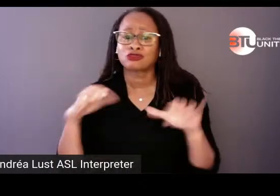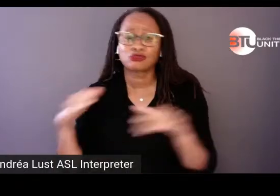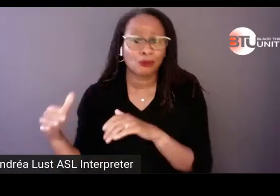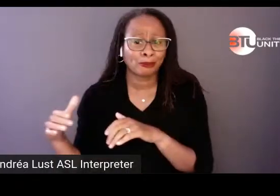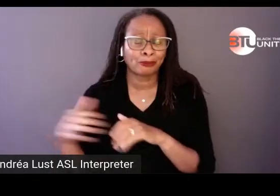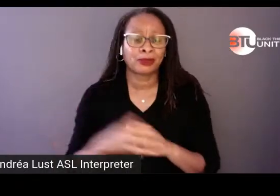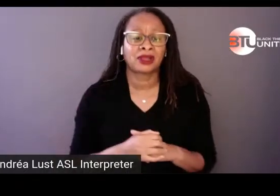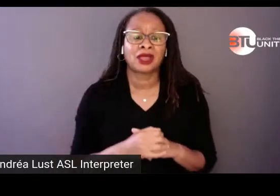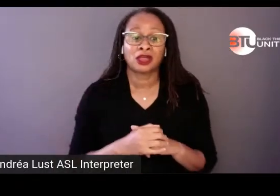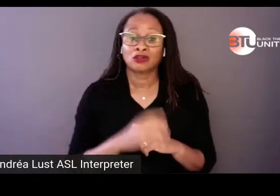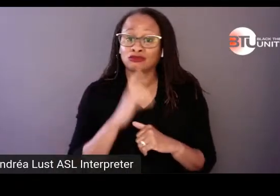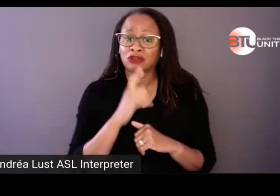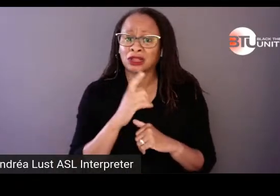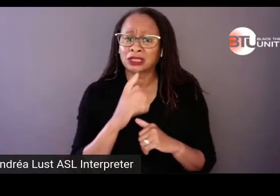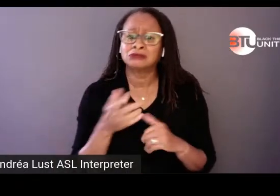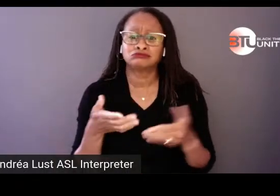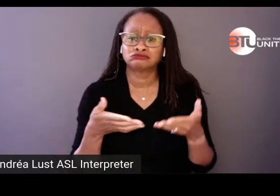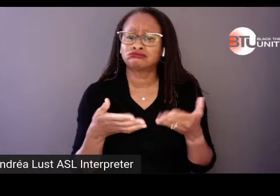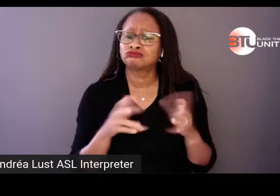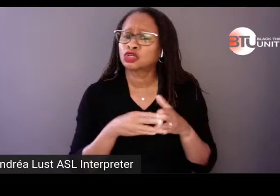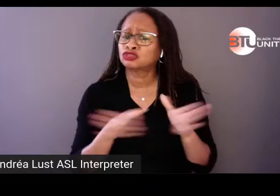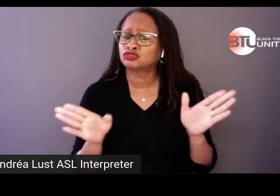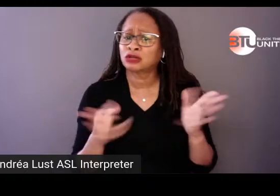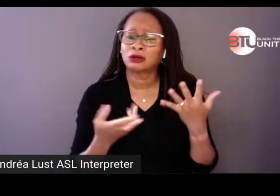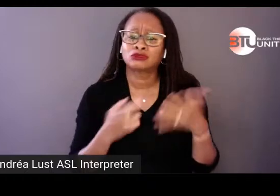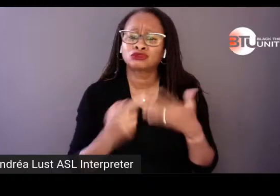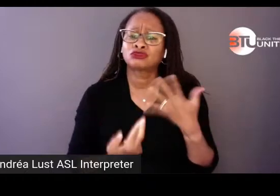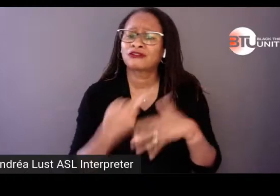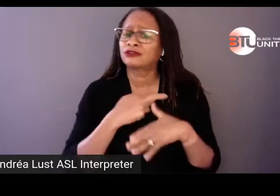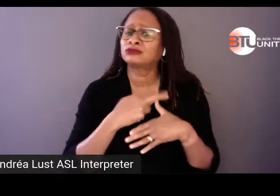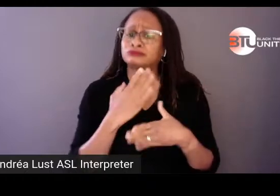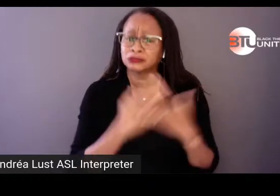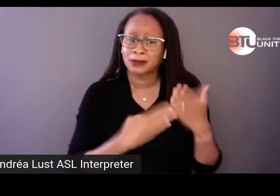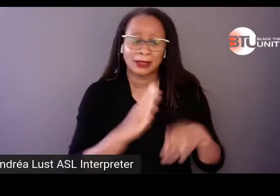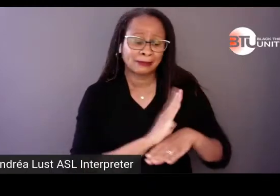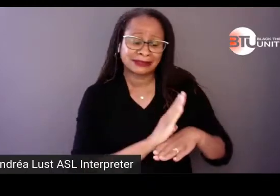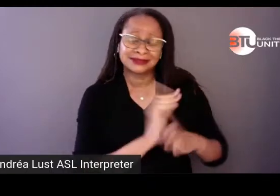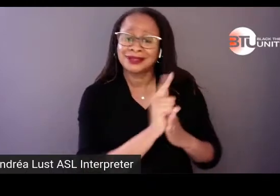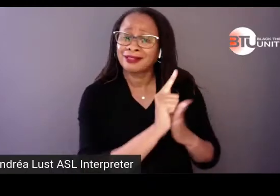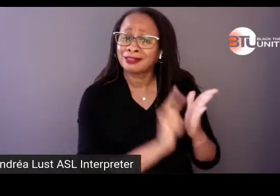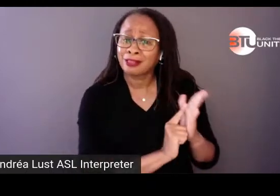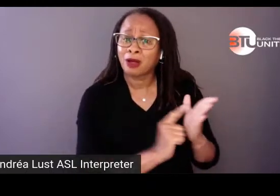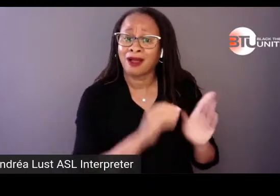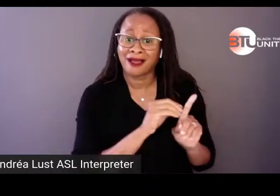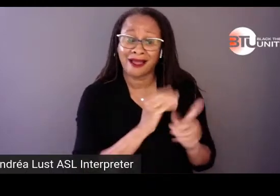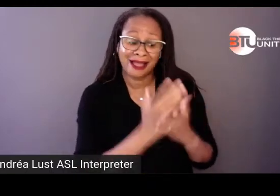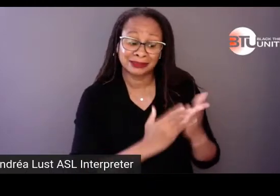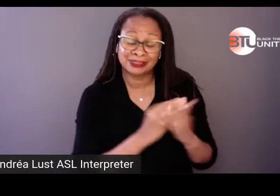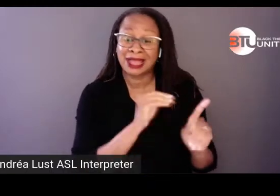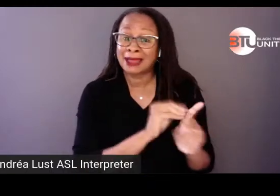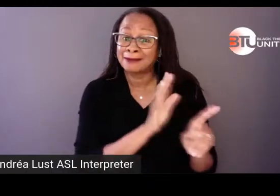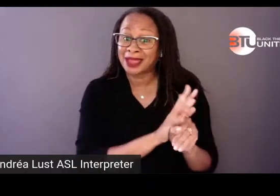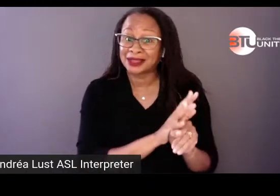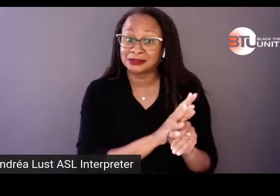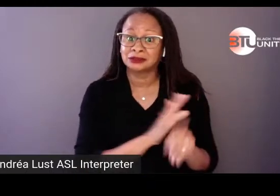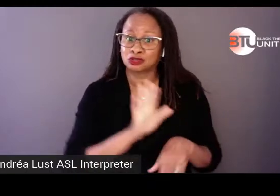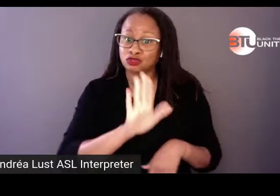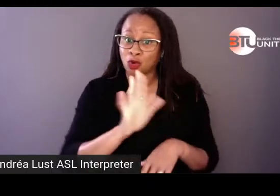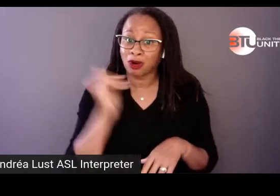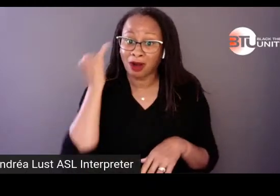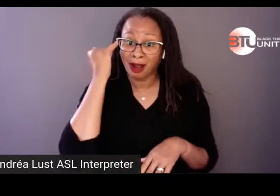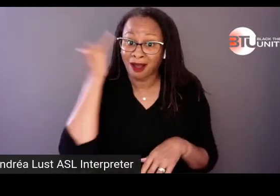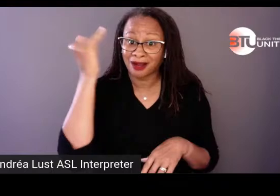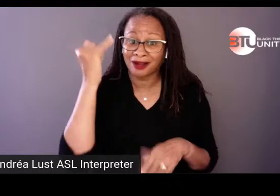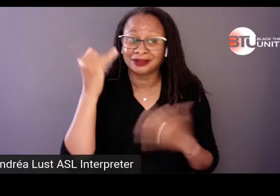an overview of some of the law and business aspects that impact your making your art, your